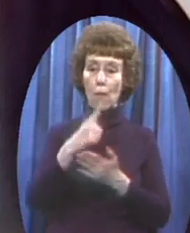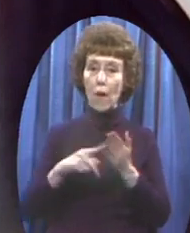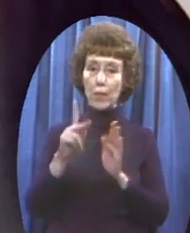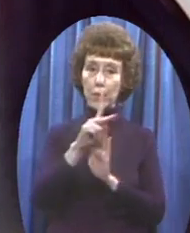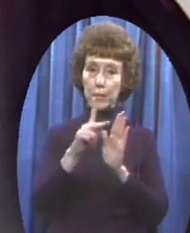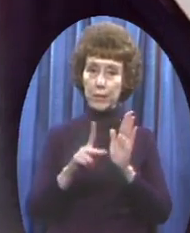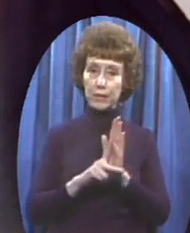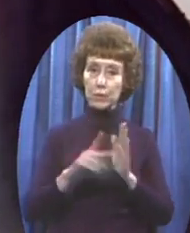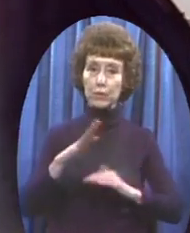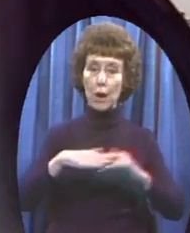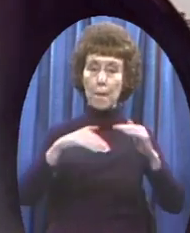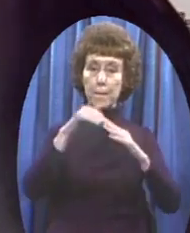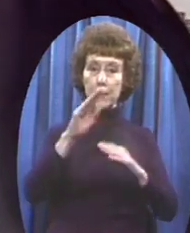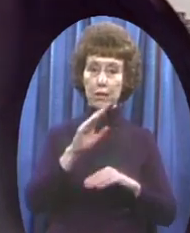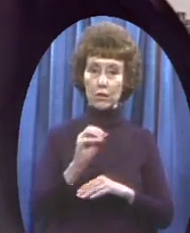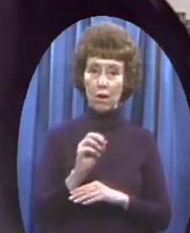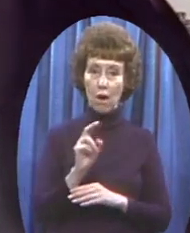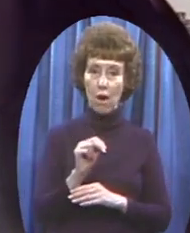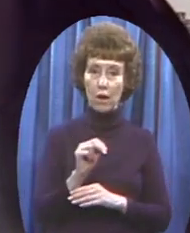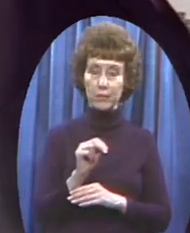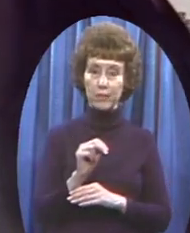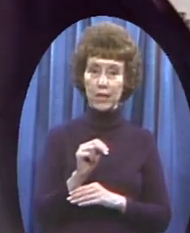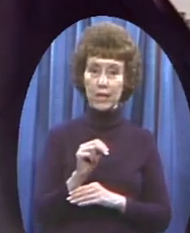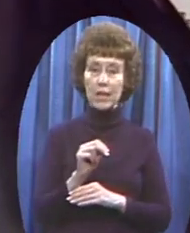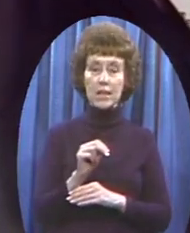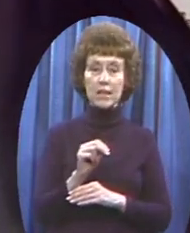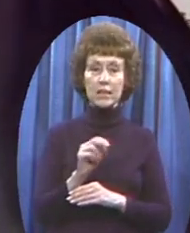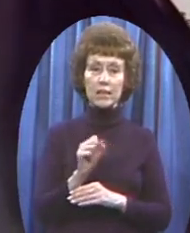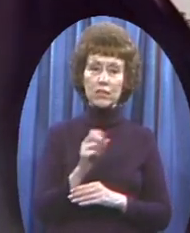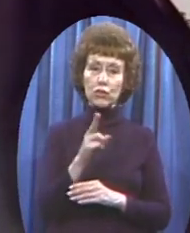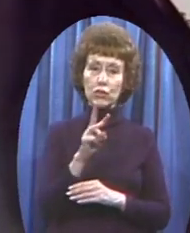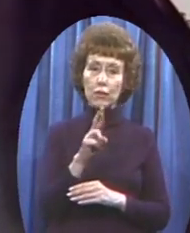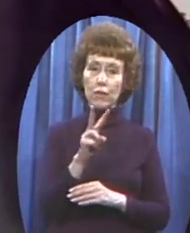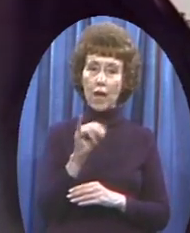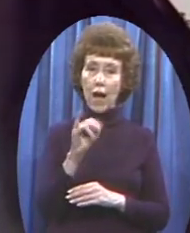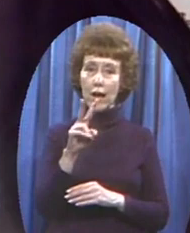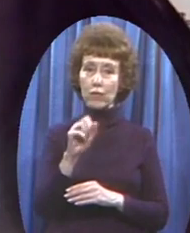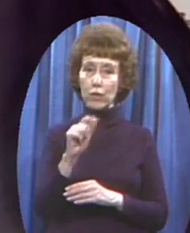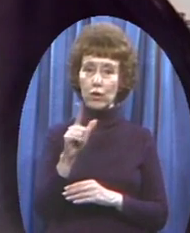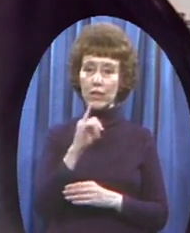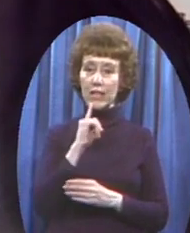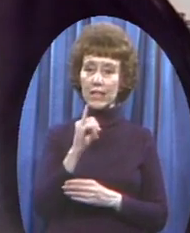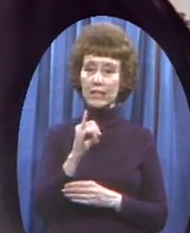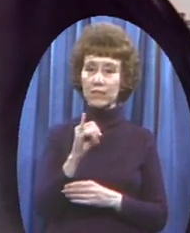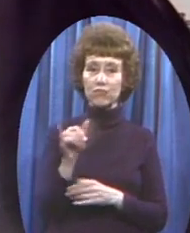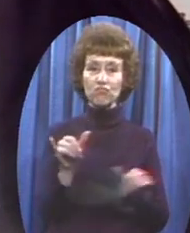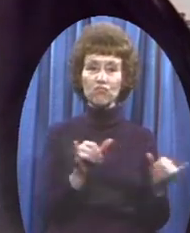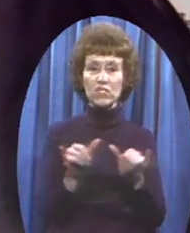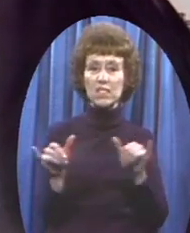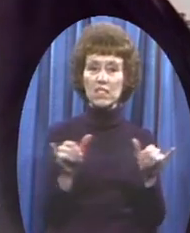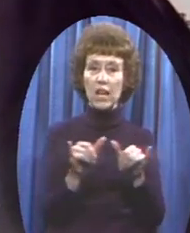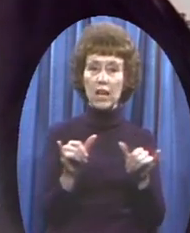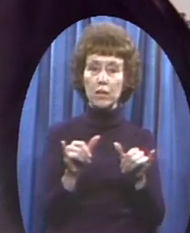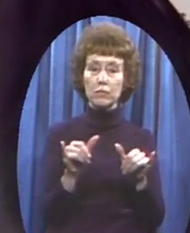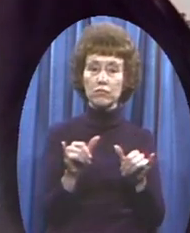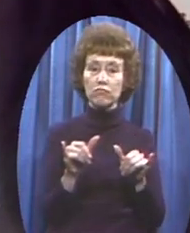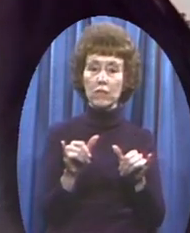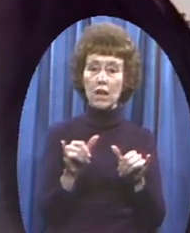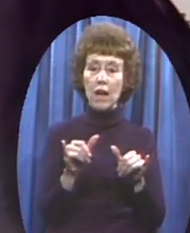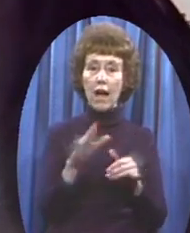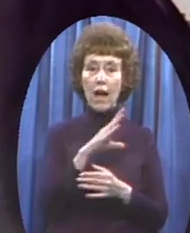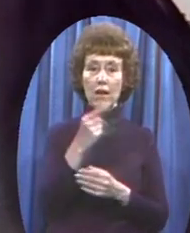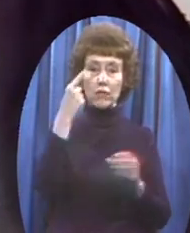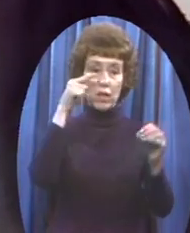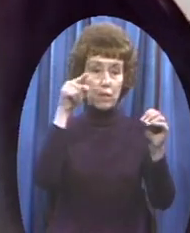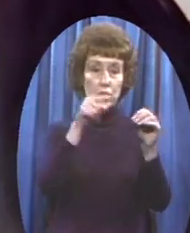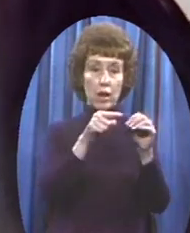bear, the survival is the same national vital national interest of each. The objectives of the Soviet Union and